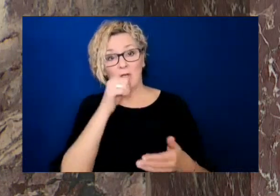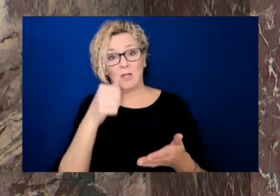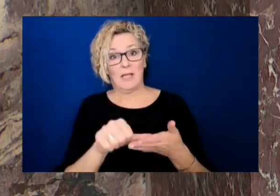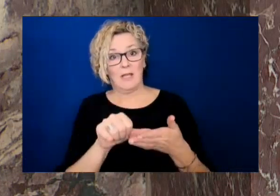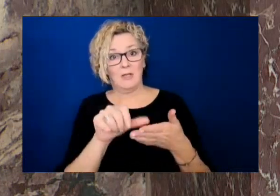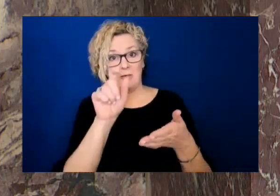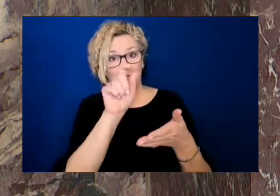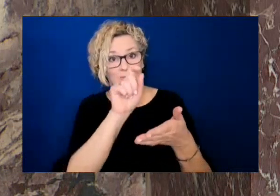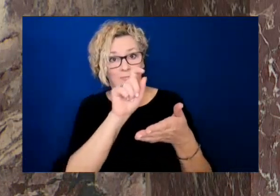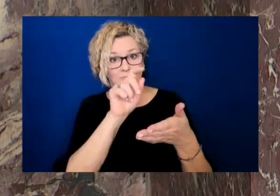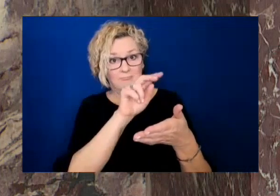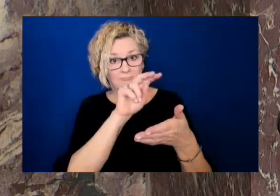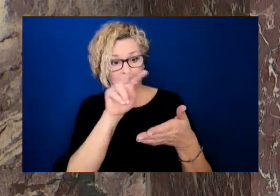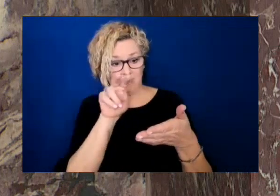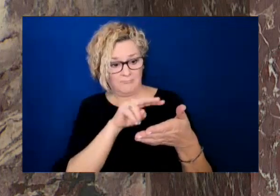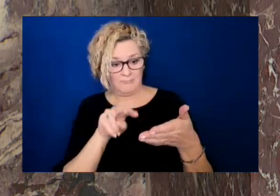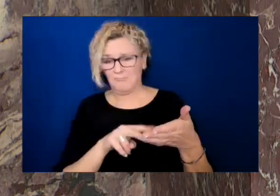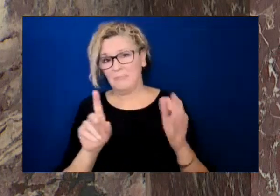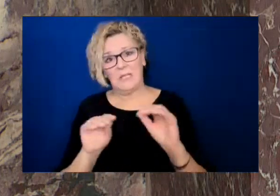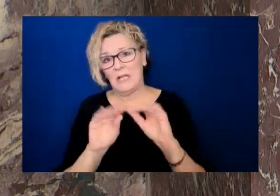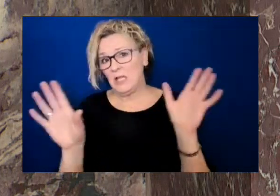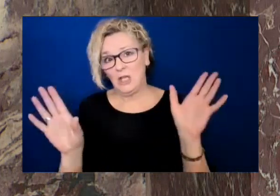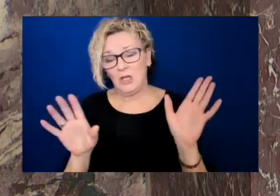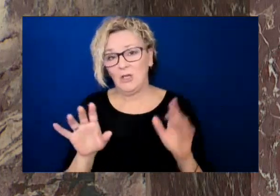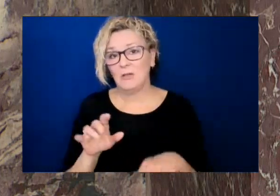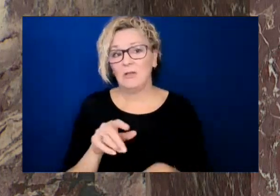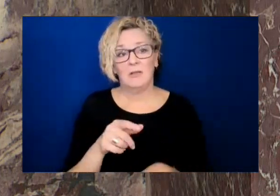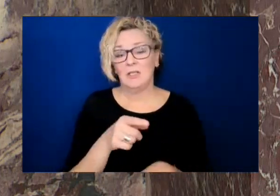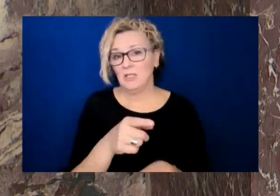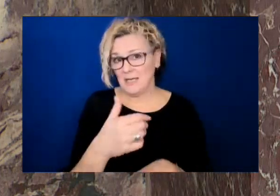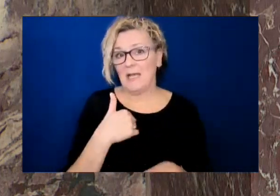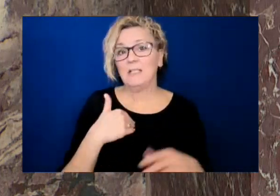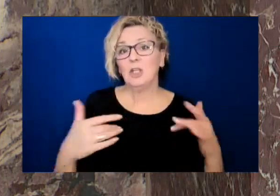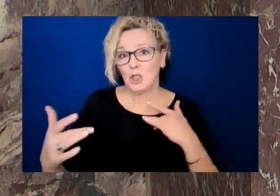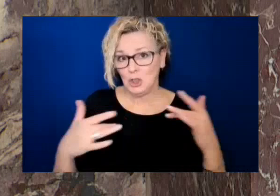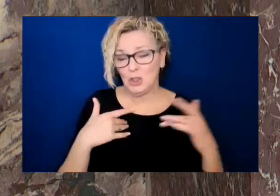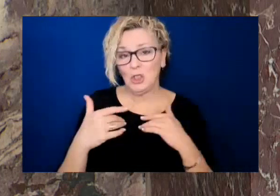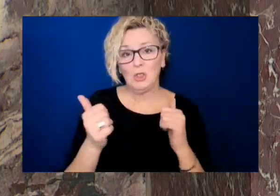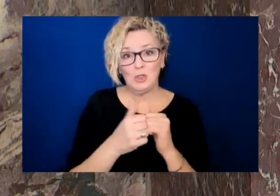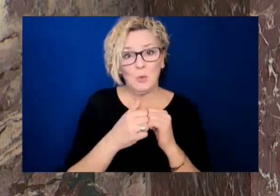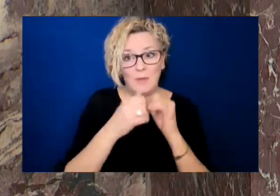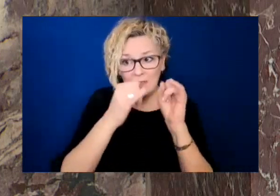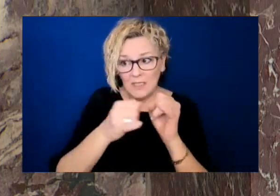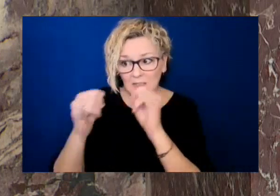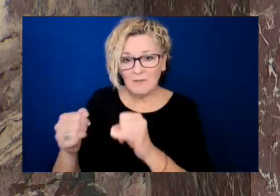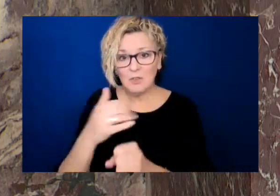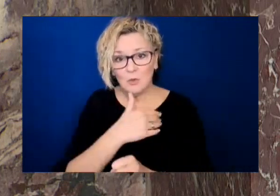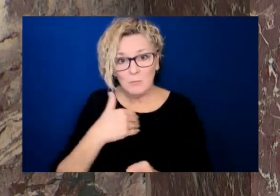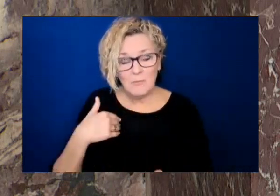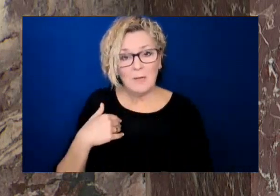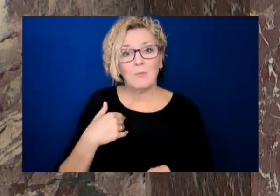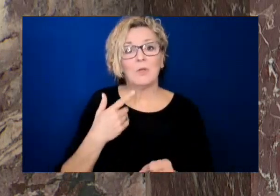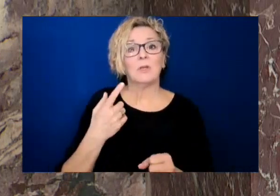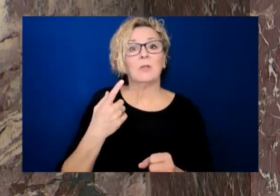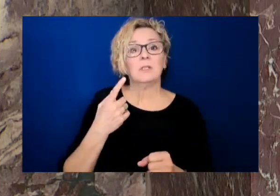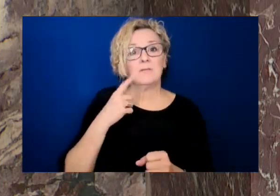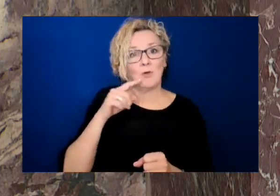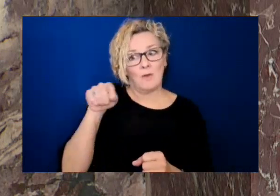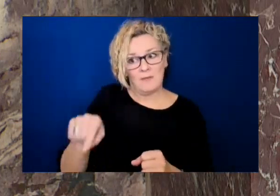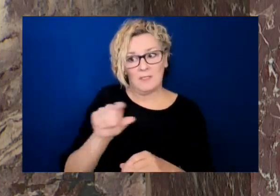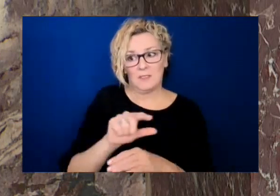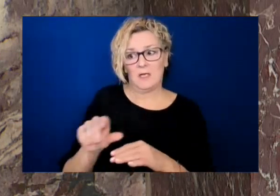with individual members of this government caucus. Question, member. And it starts from the